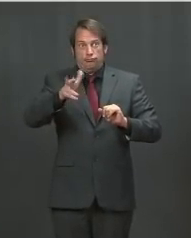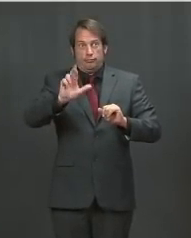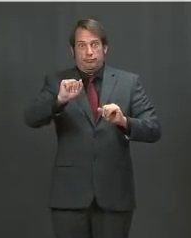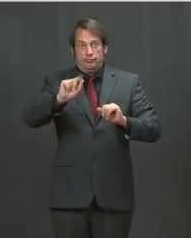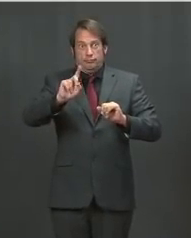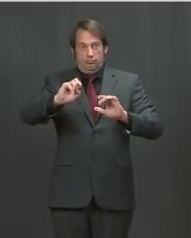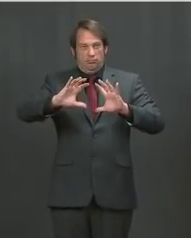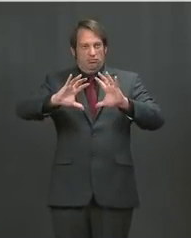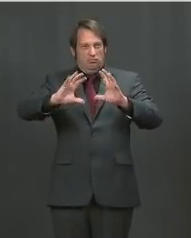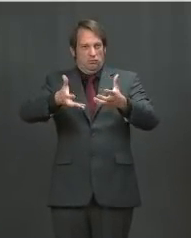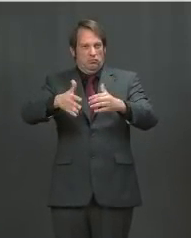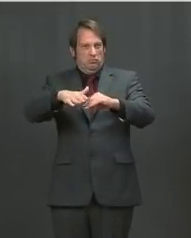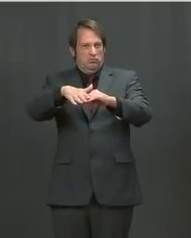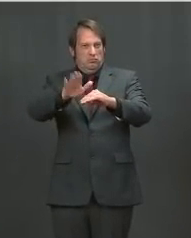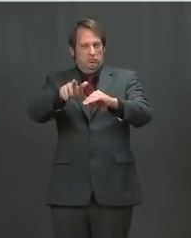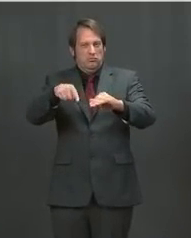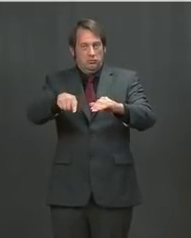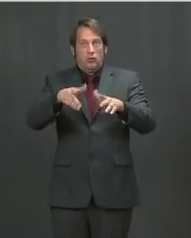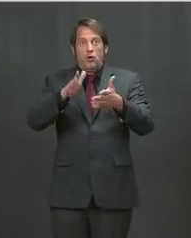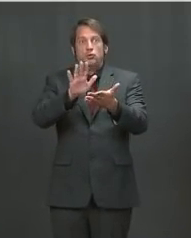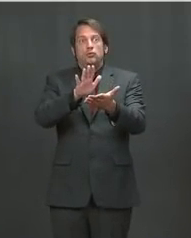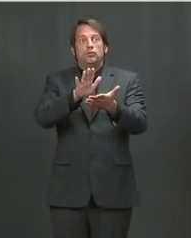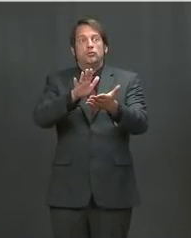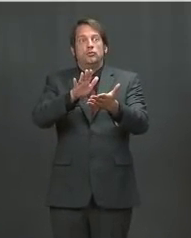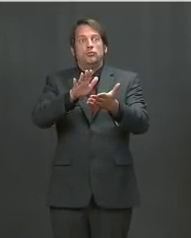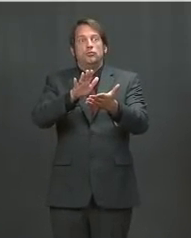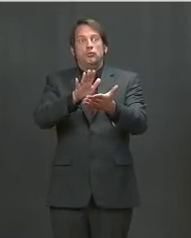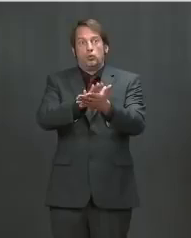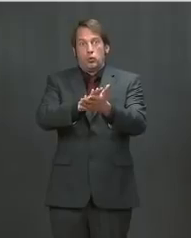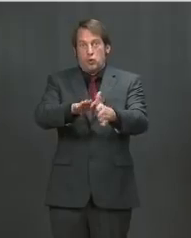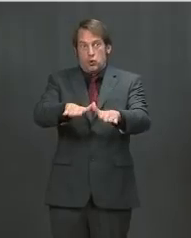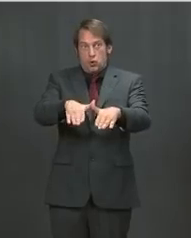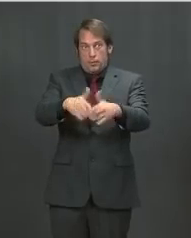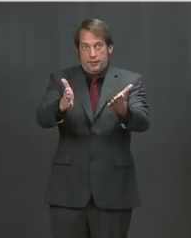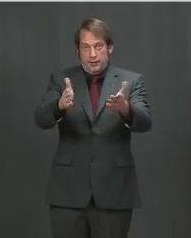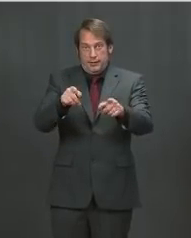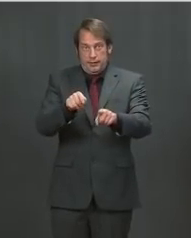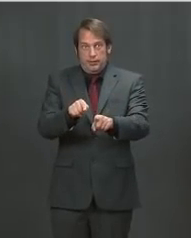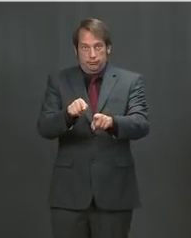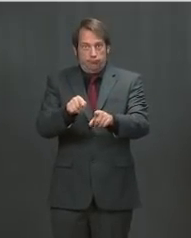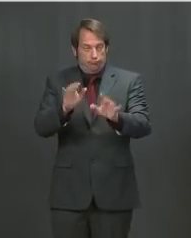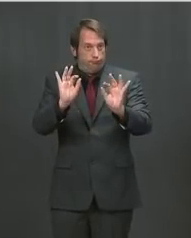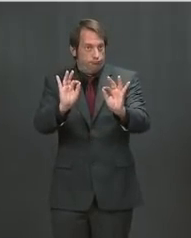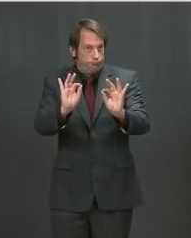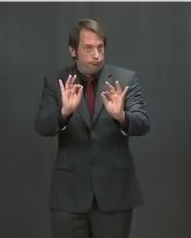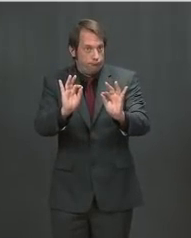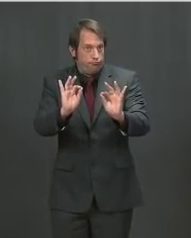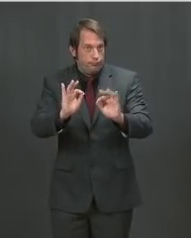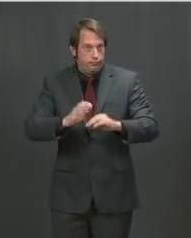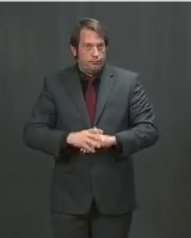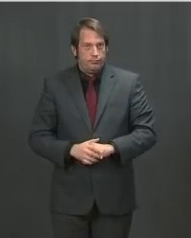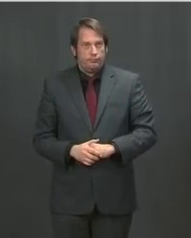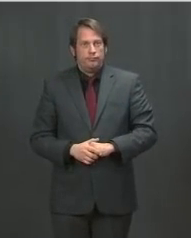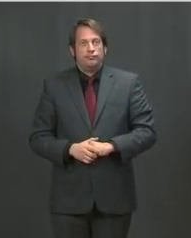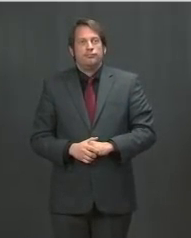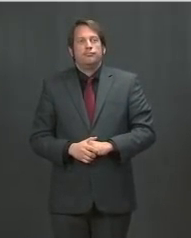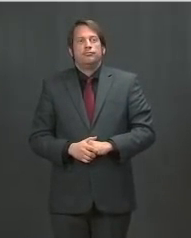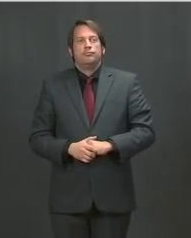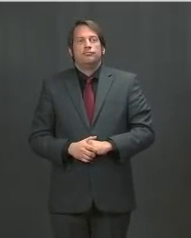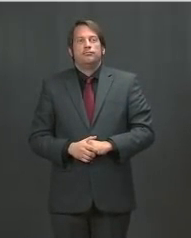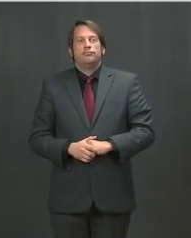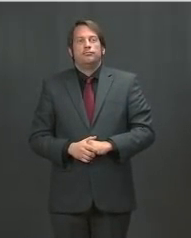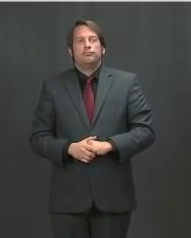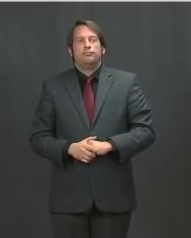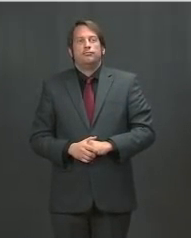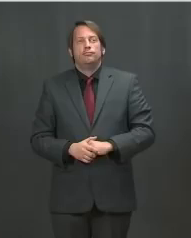nation. This is encouraging early data covering the month of February and shows progress toward